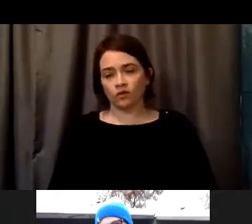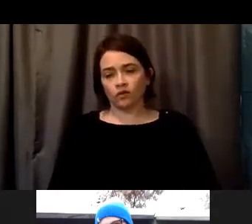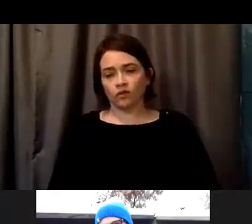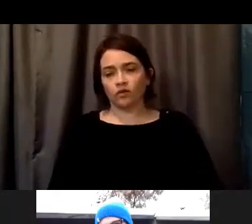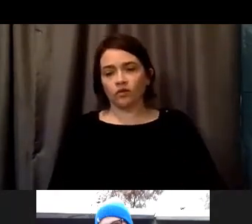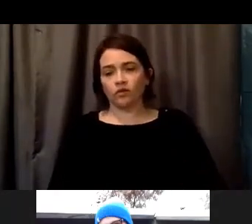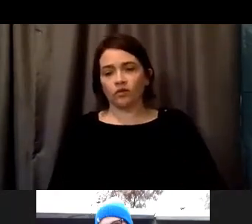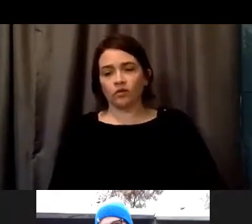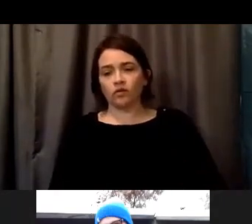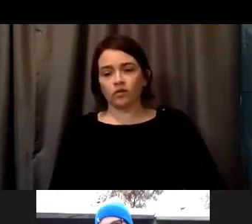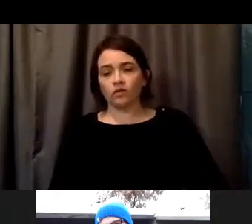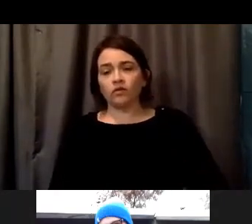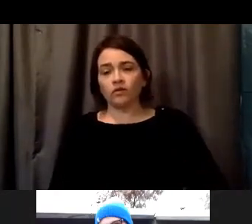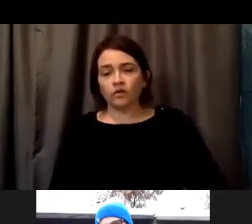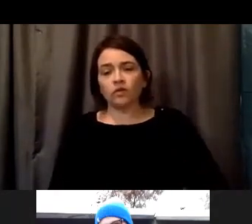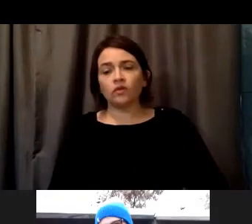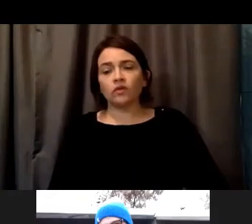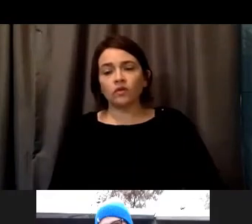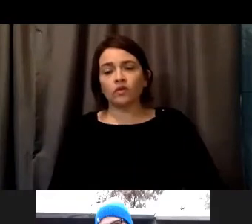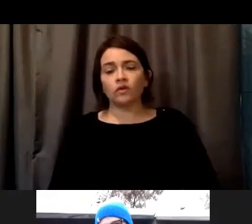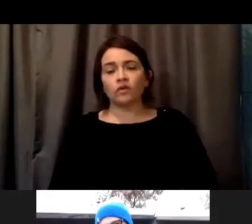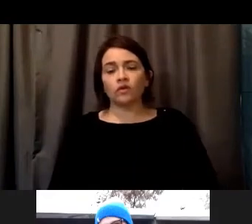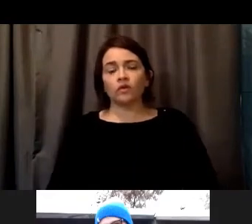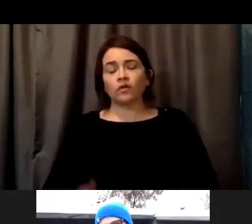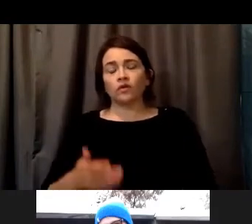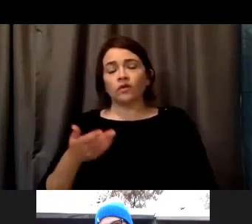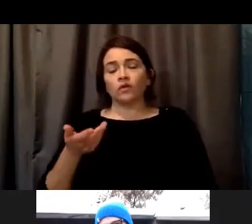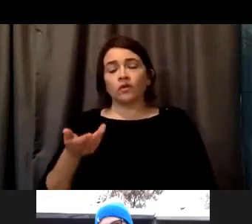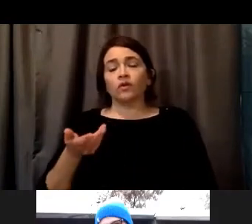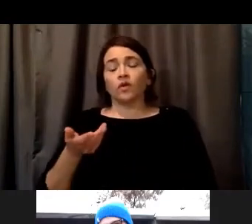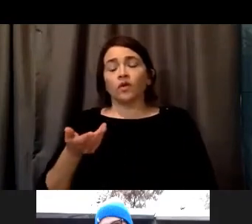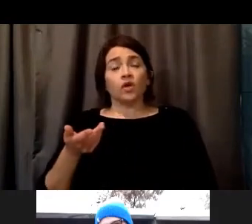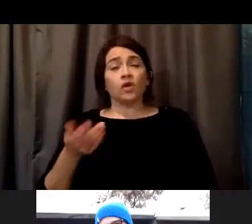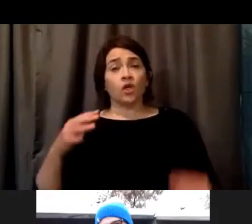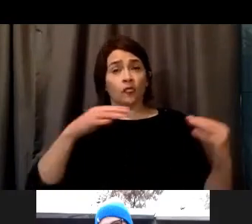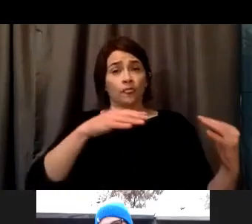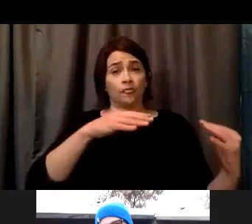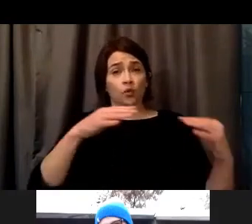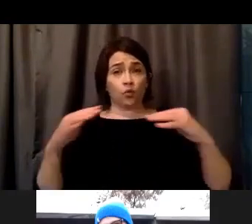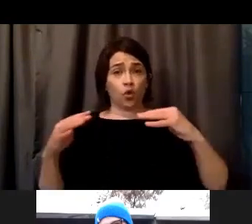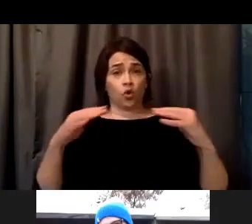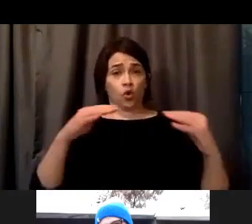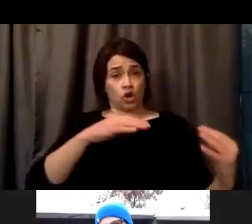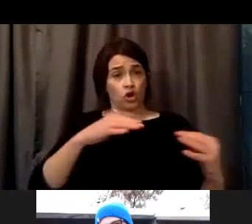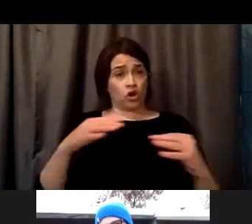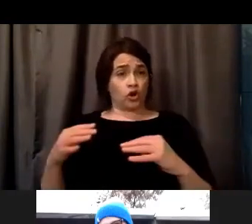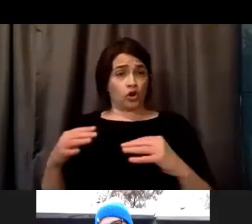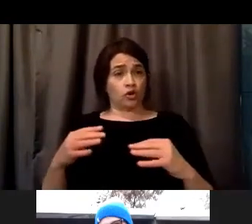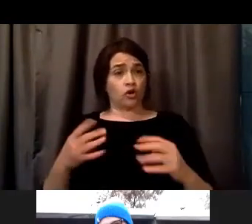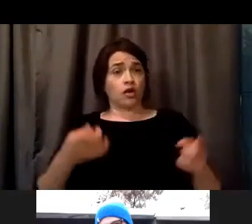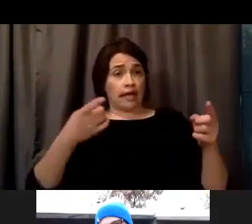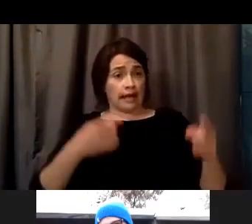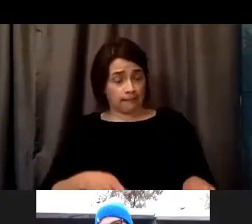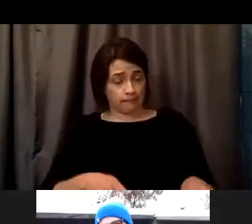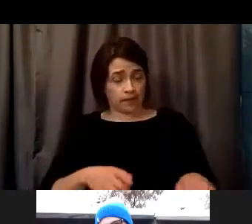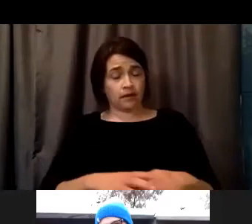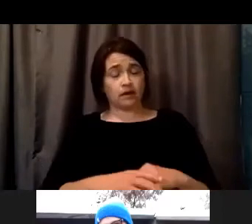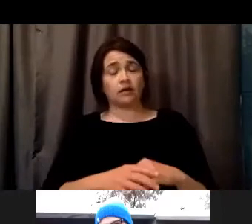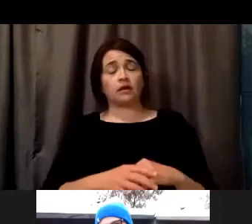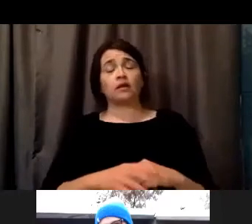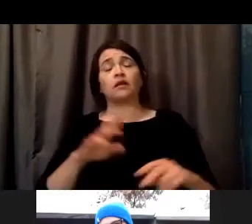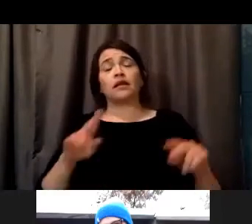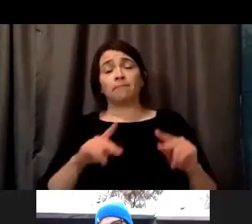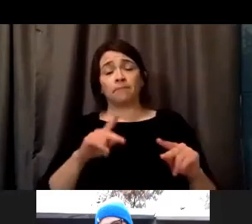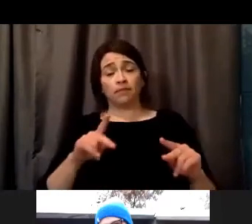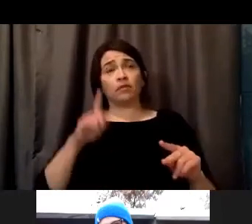against their will either, because the war happened and everyone made a conscious decision to come to